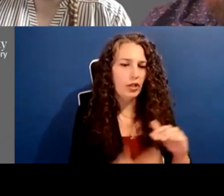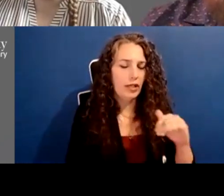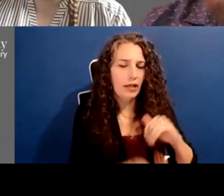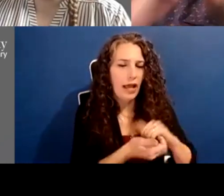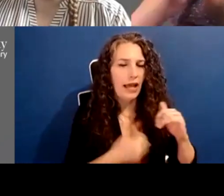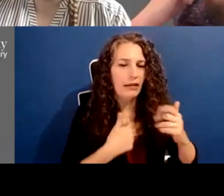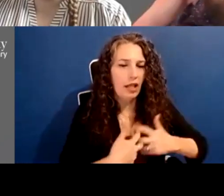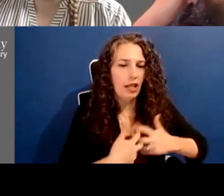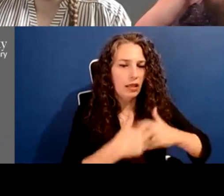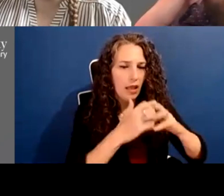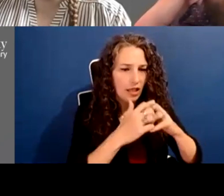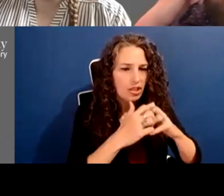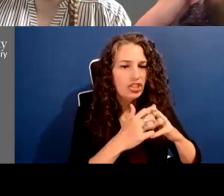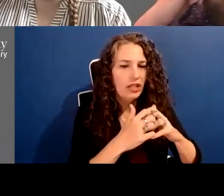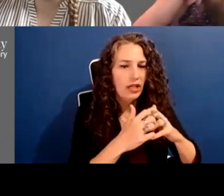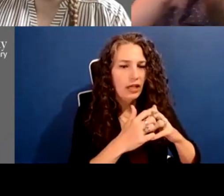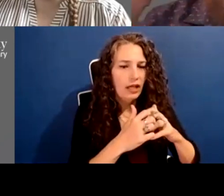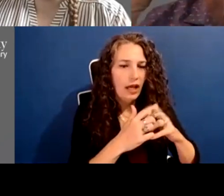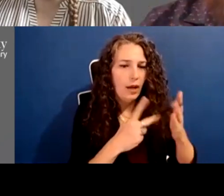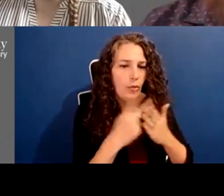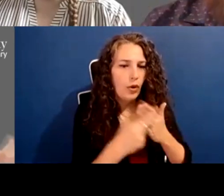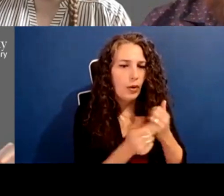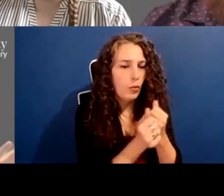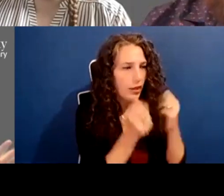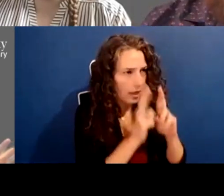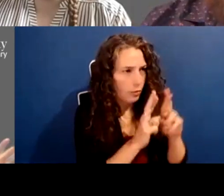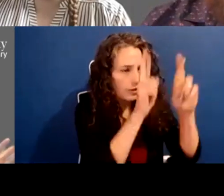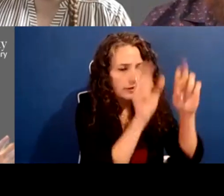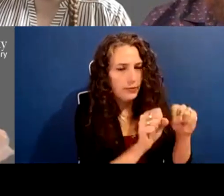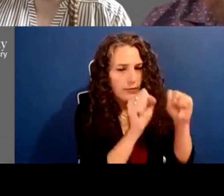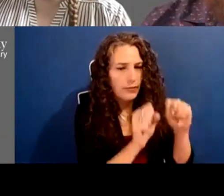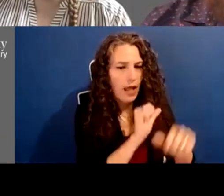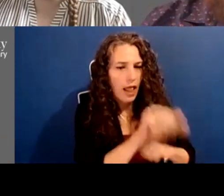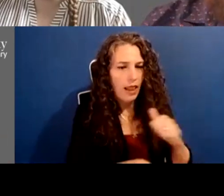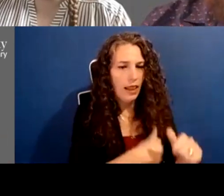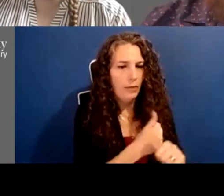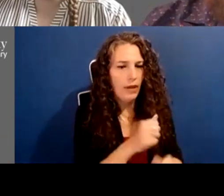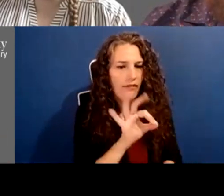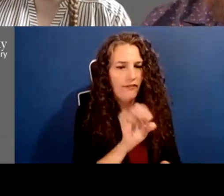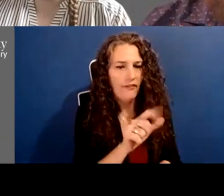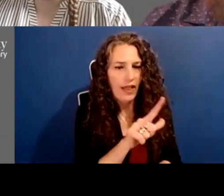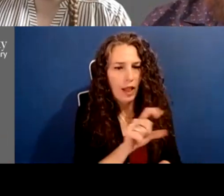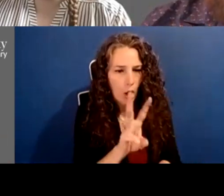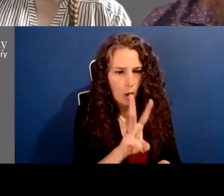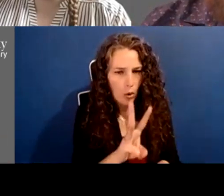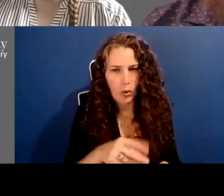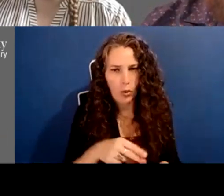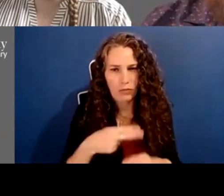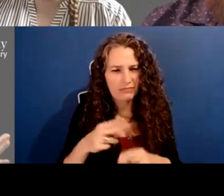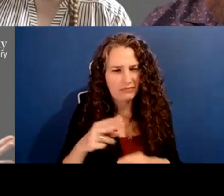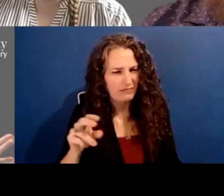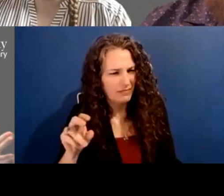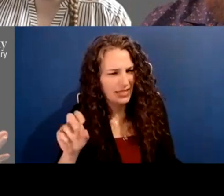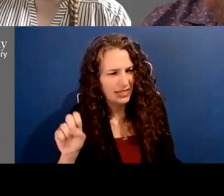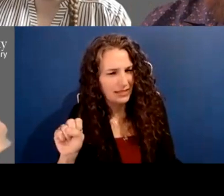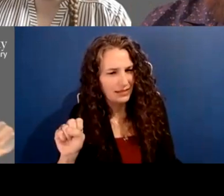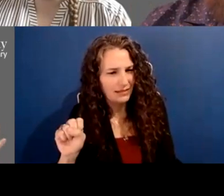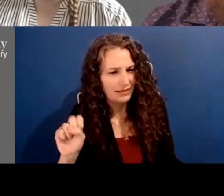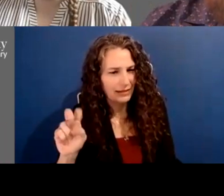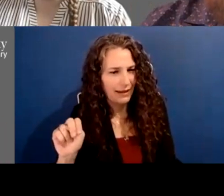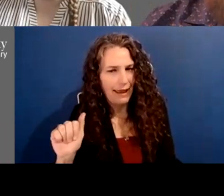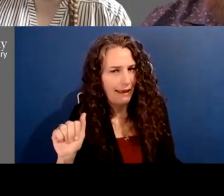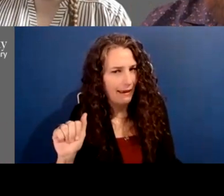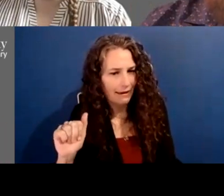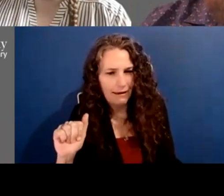a RespectAbility alumni fellow, Sneha, who has an organization now called Generation Patient.